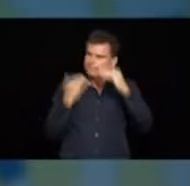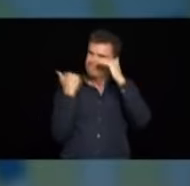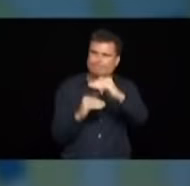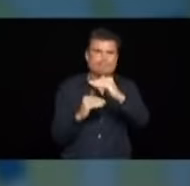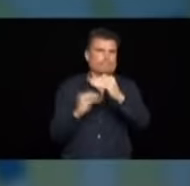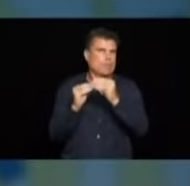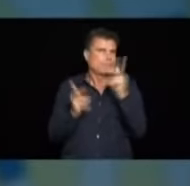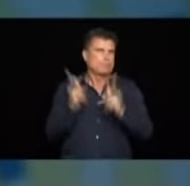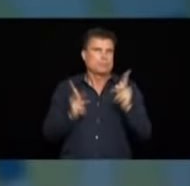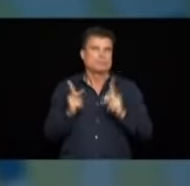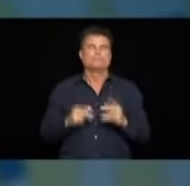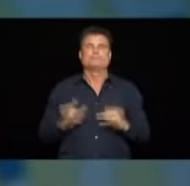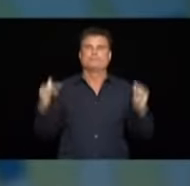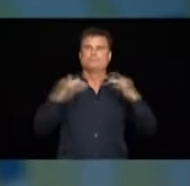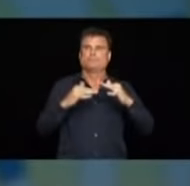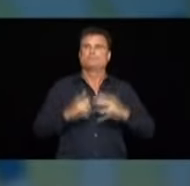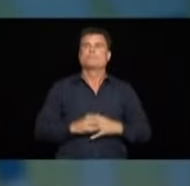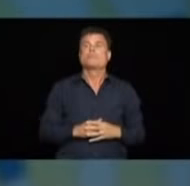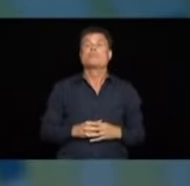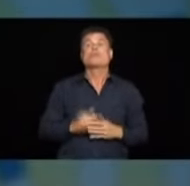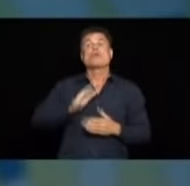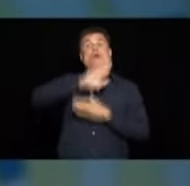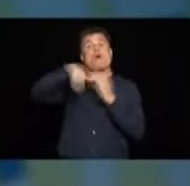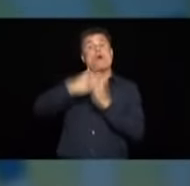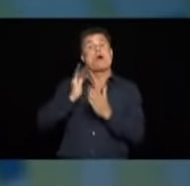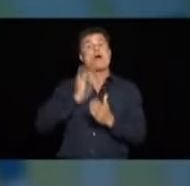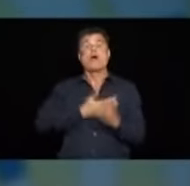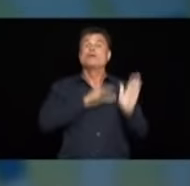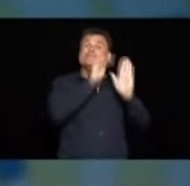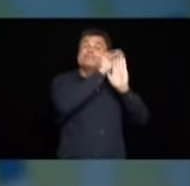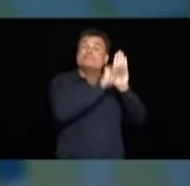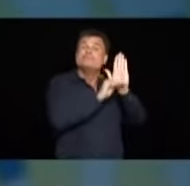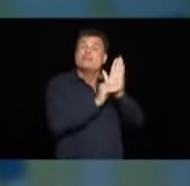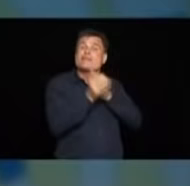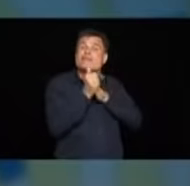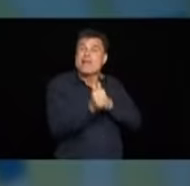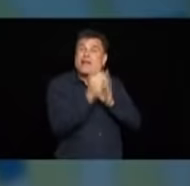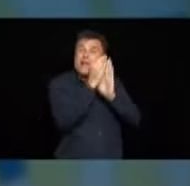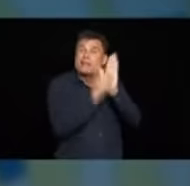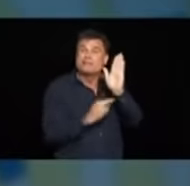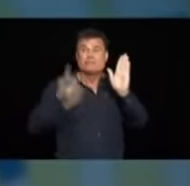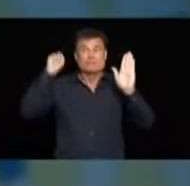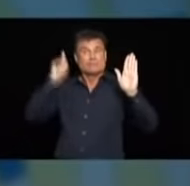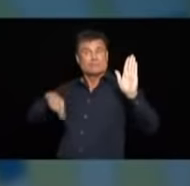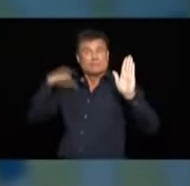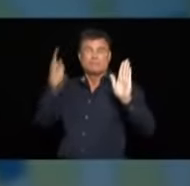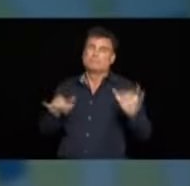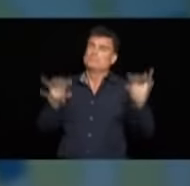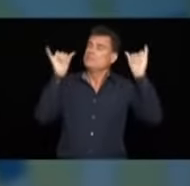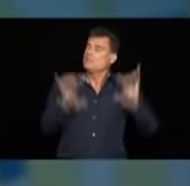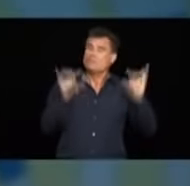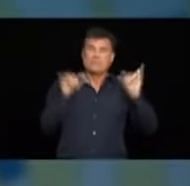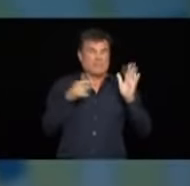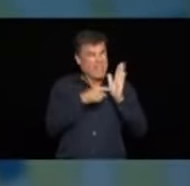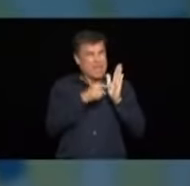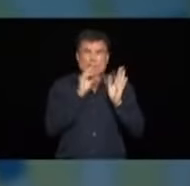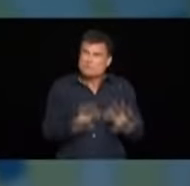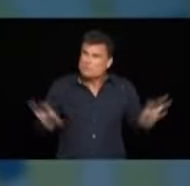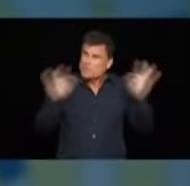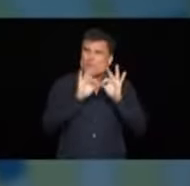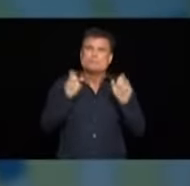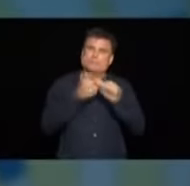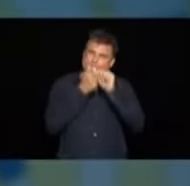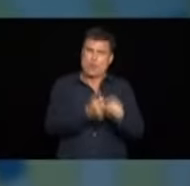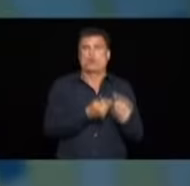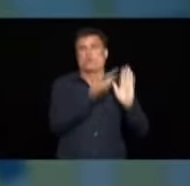in place, are all continue to be important in terms of us stopping the transmission of this virus in our